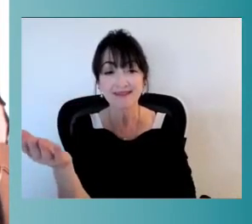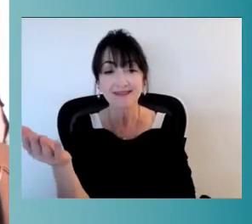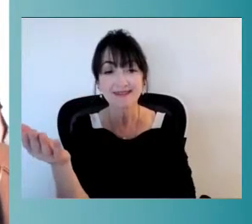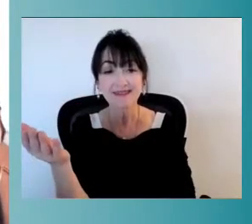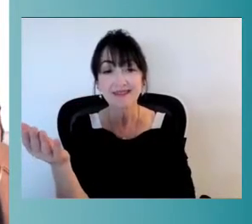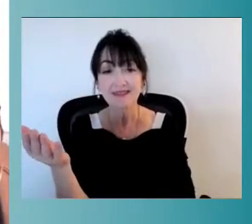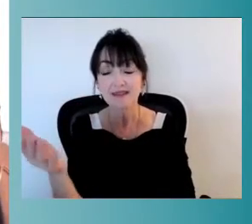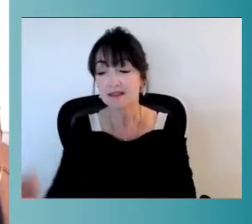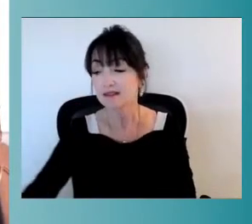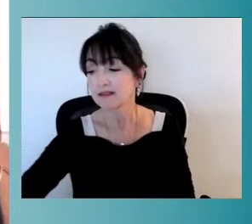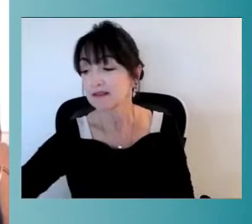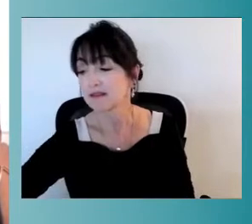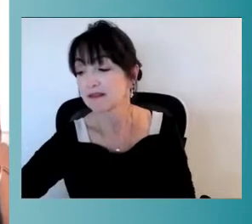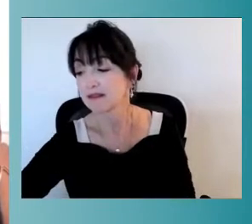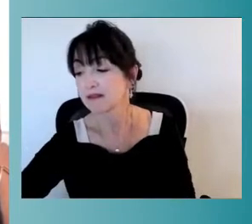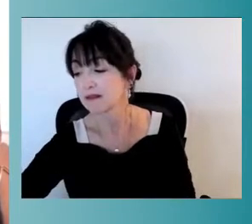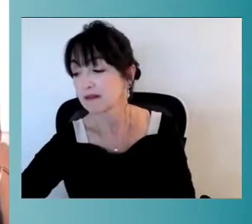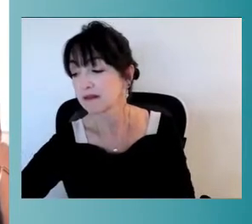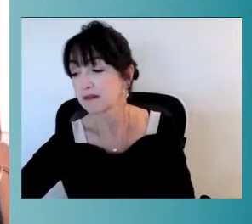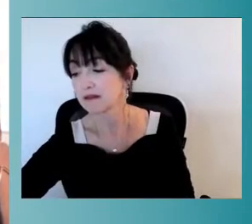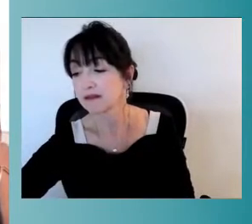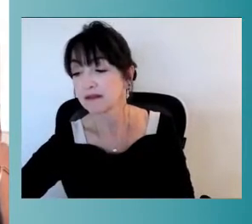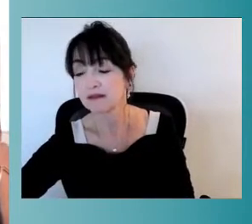and then Dr.